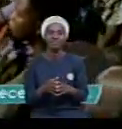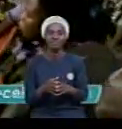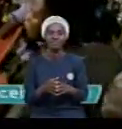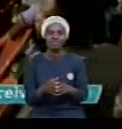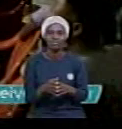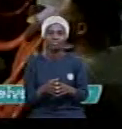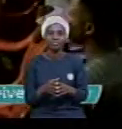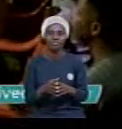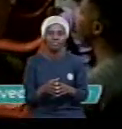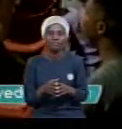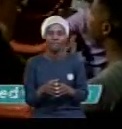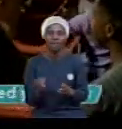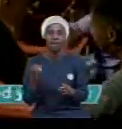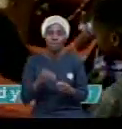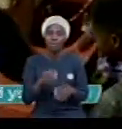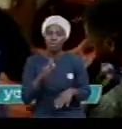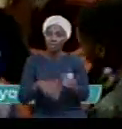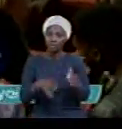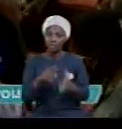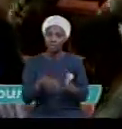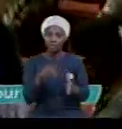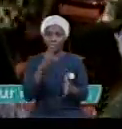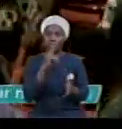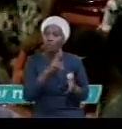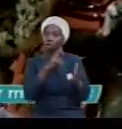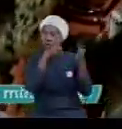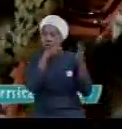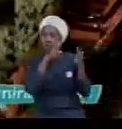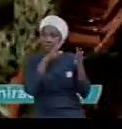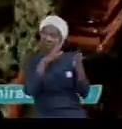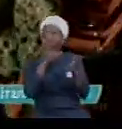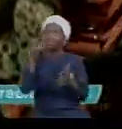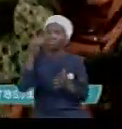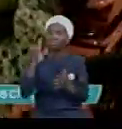More than what you are expecting, God has done for you.